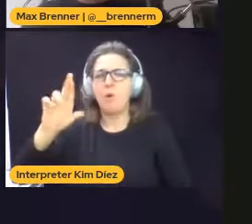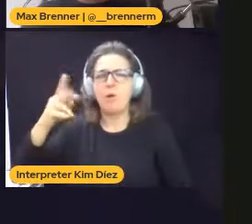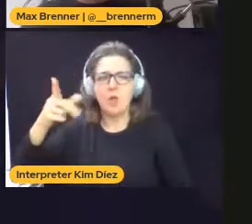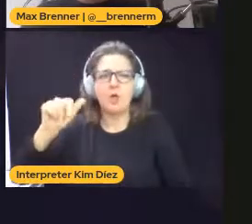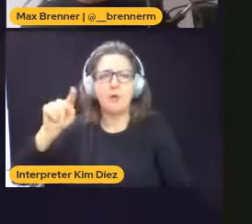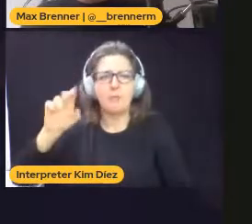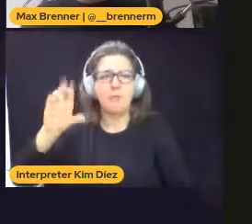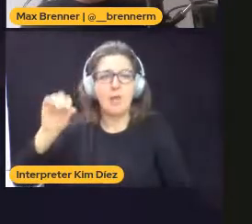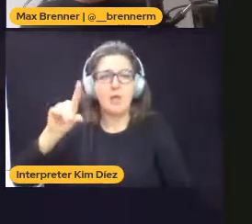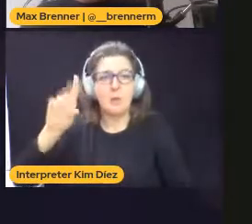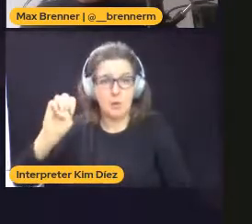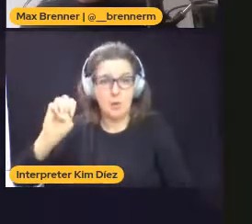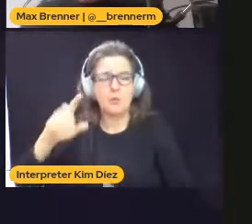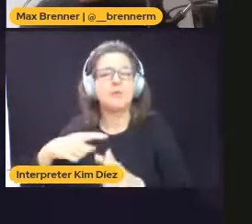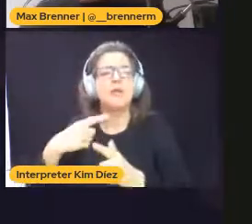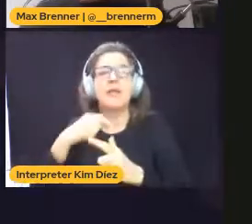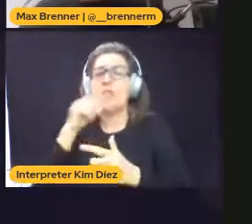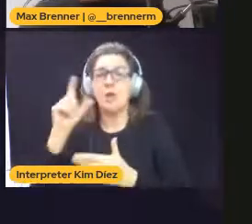web services.